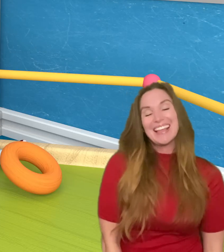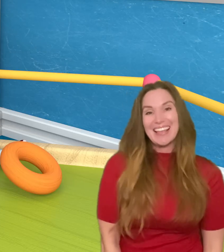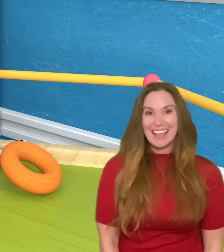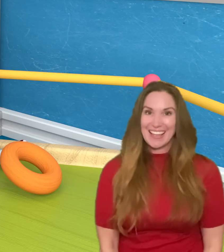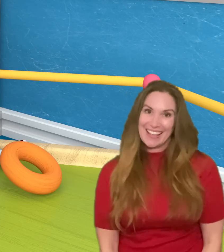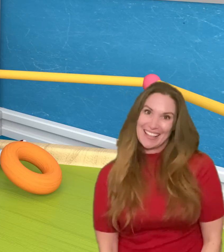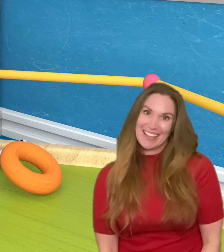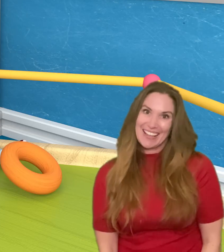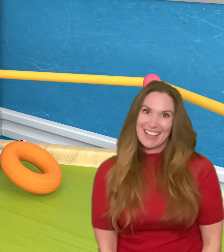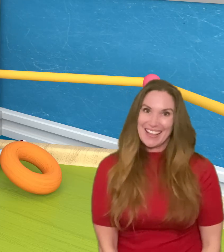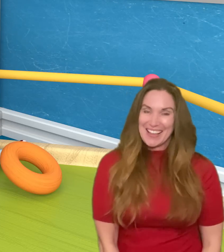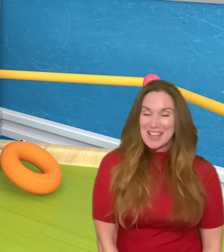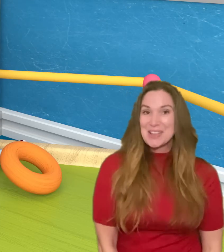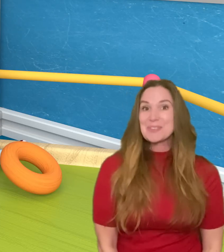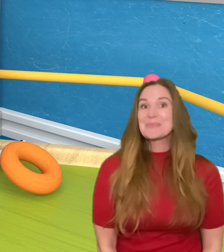trumpet